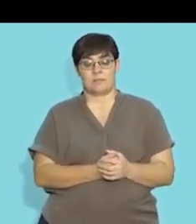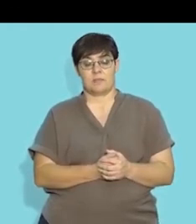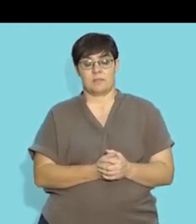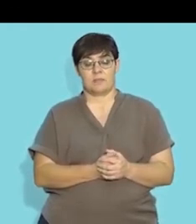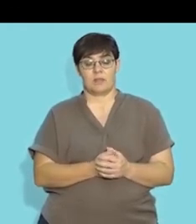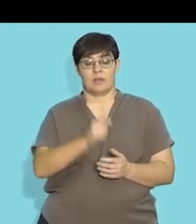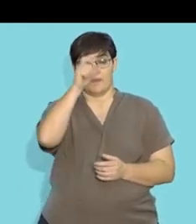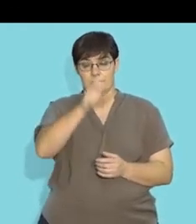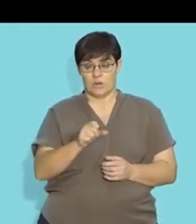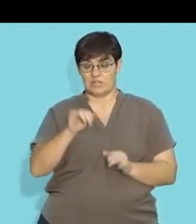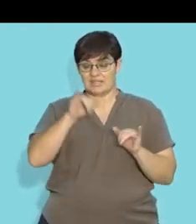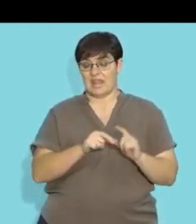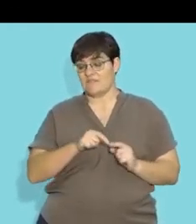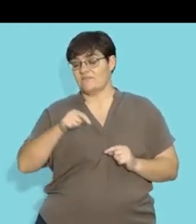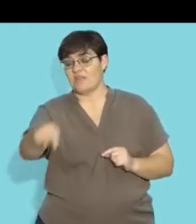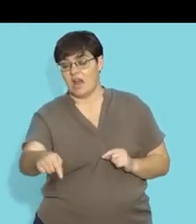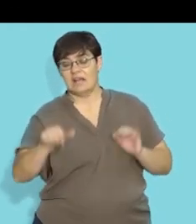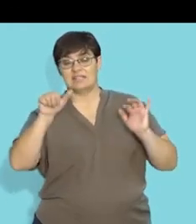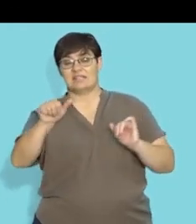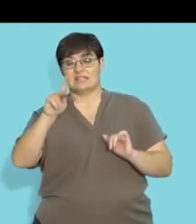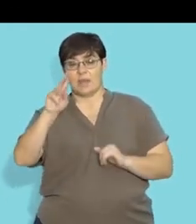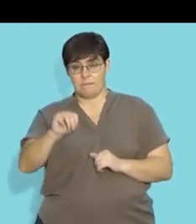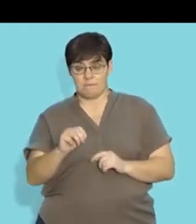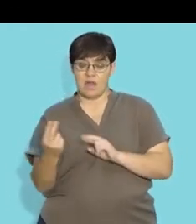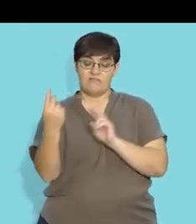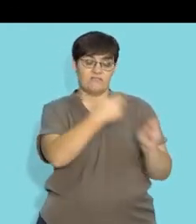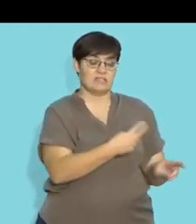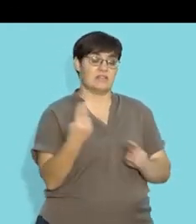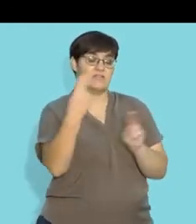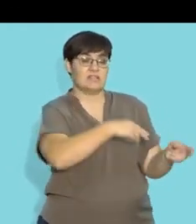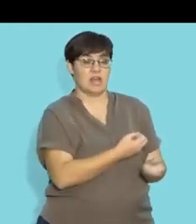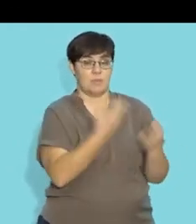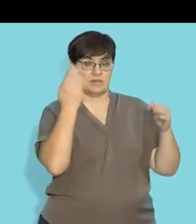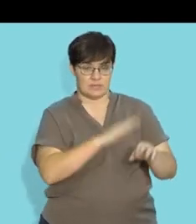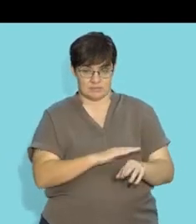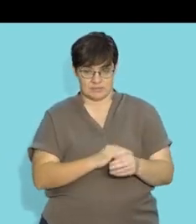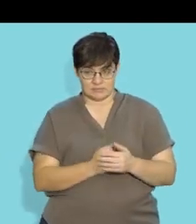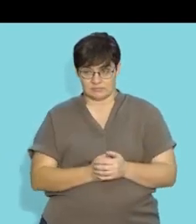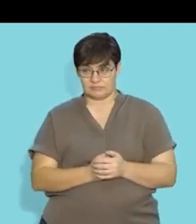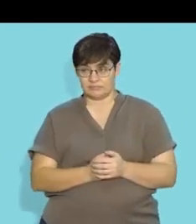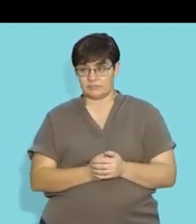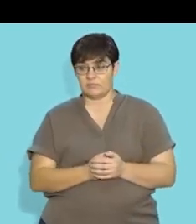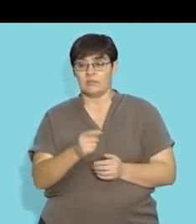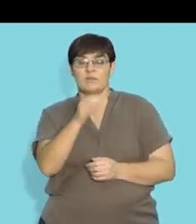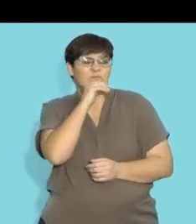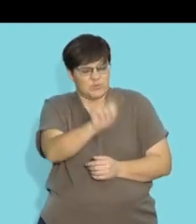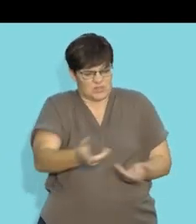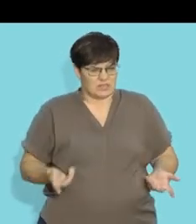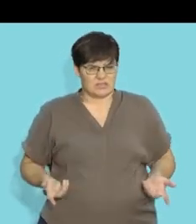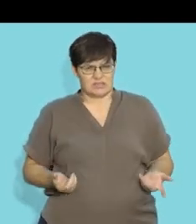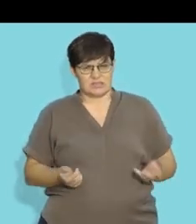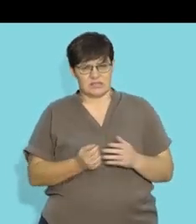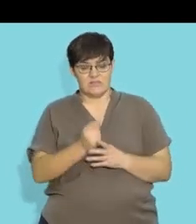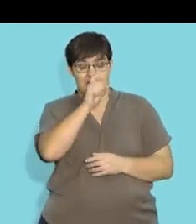that a shopper living 6 kilometers from the supermarket will visit the store per week. What does this mean? This